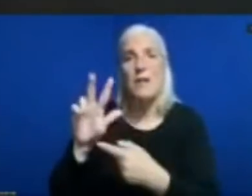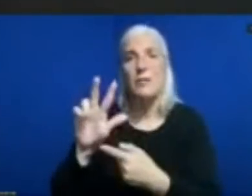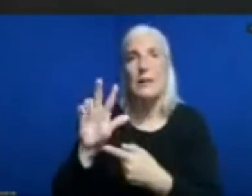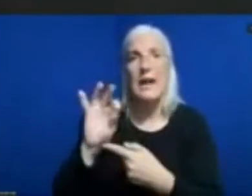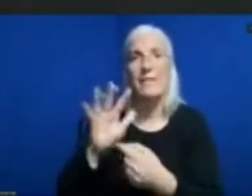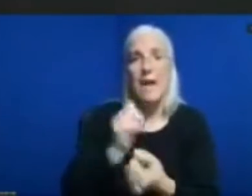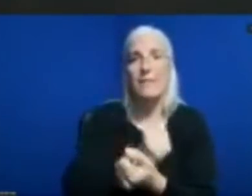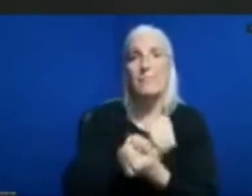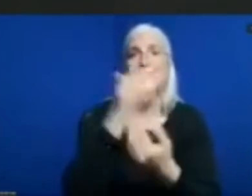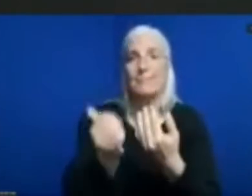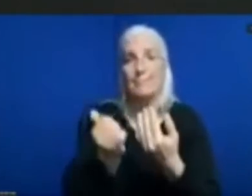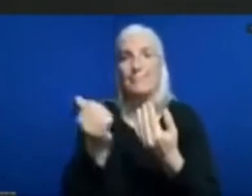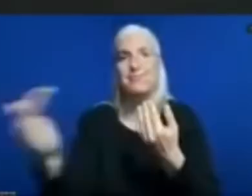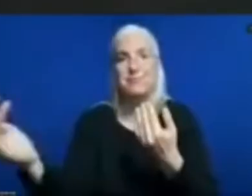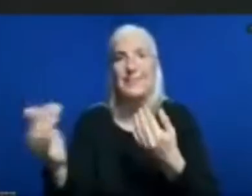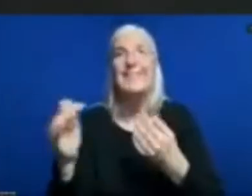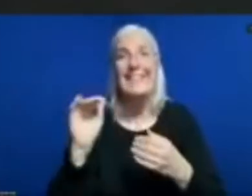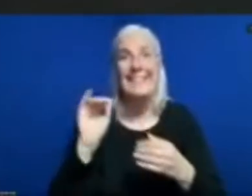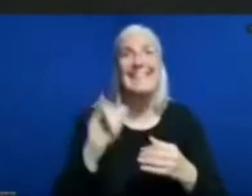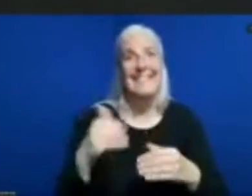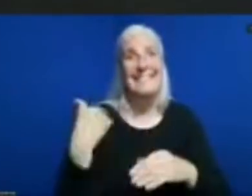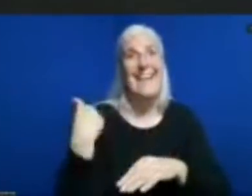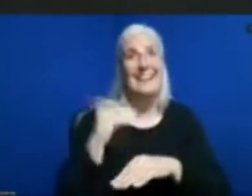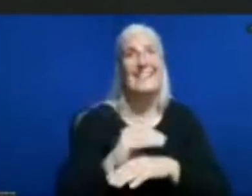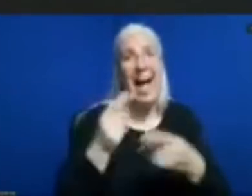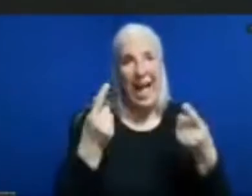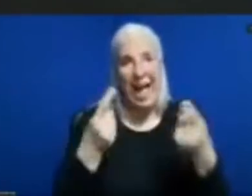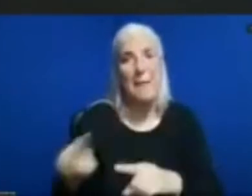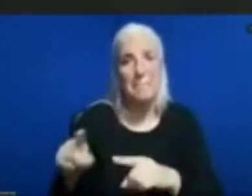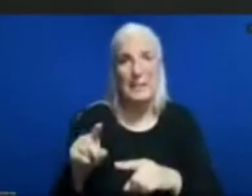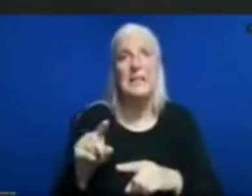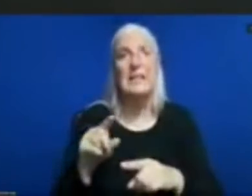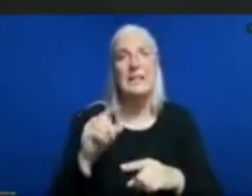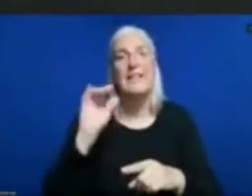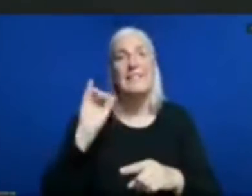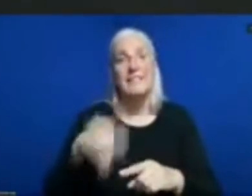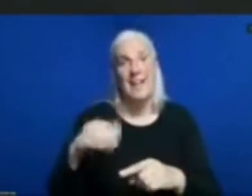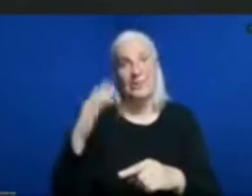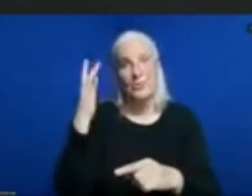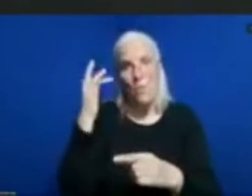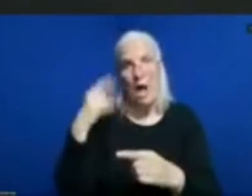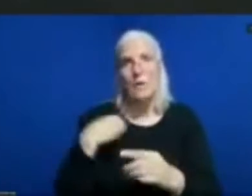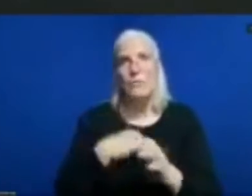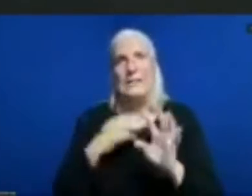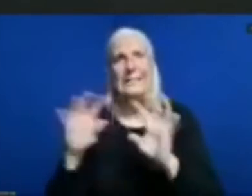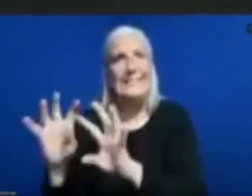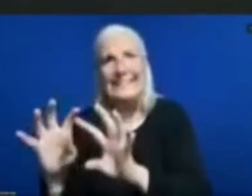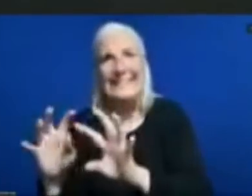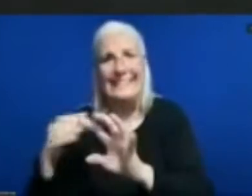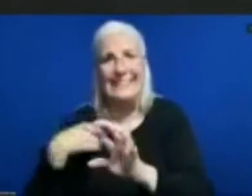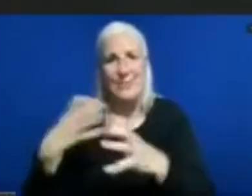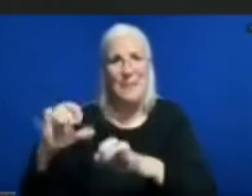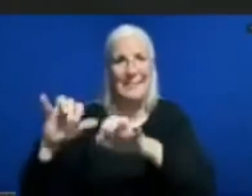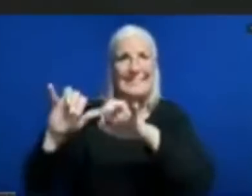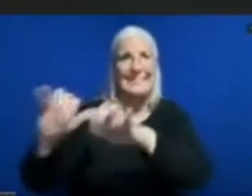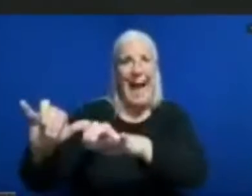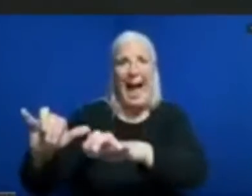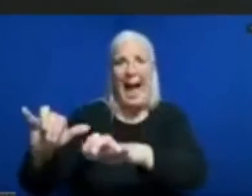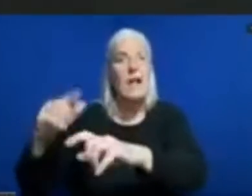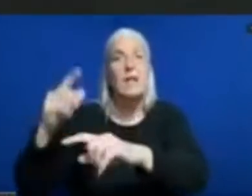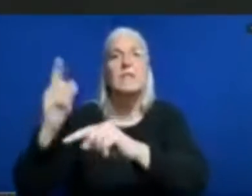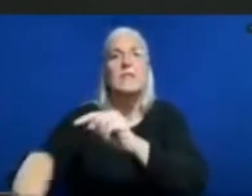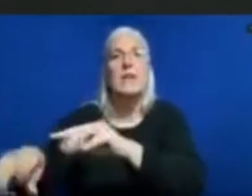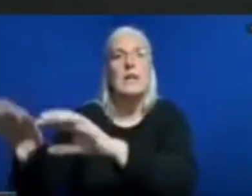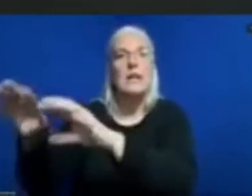The fire burned across the highway, just wasn't able to make it back here for a period of time due to that. But I know people